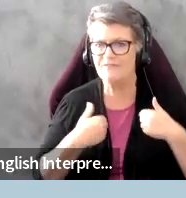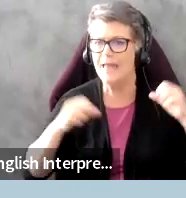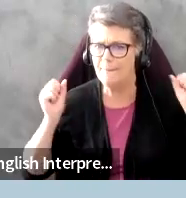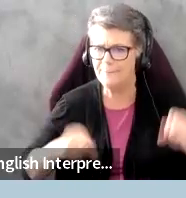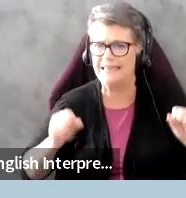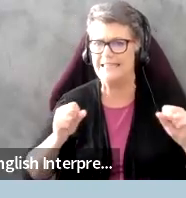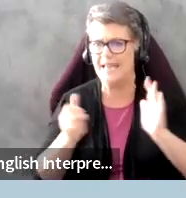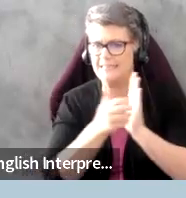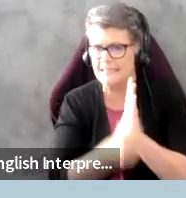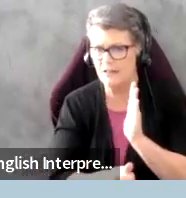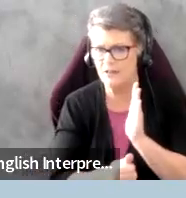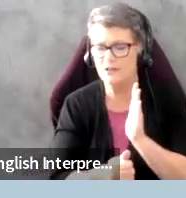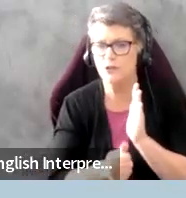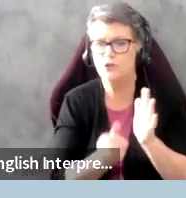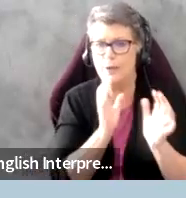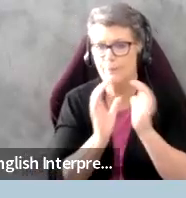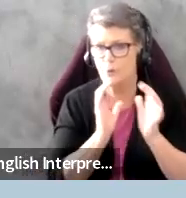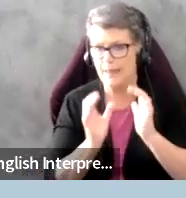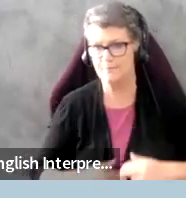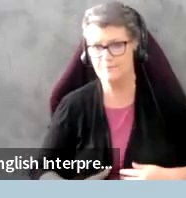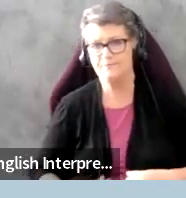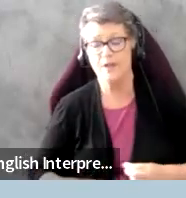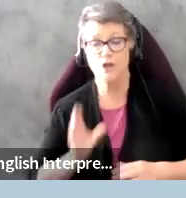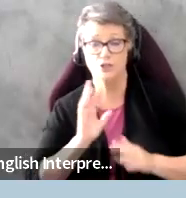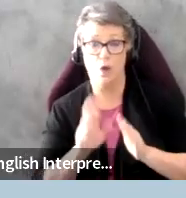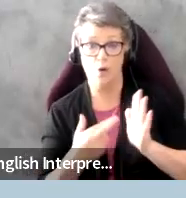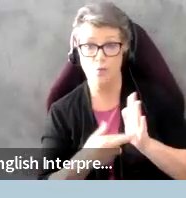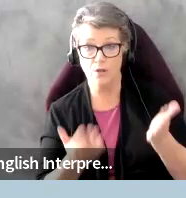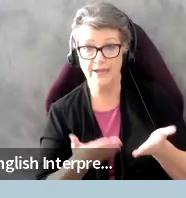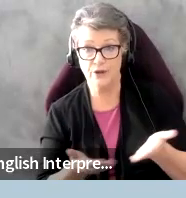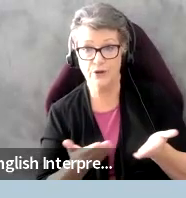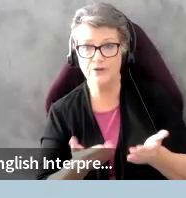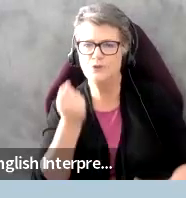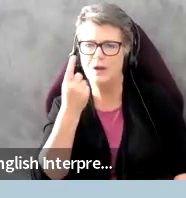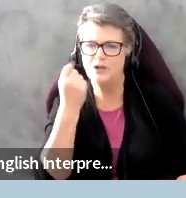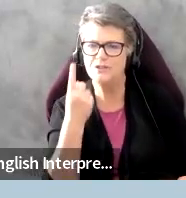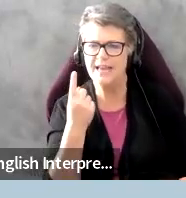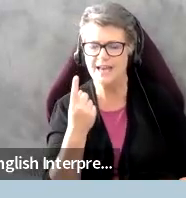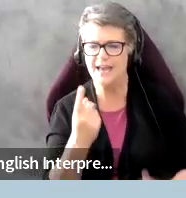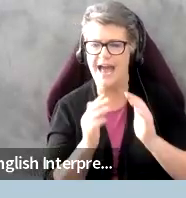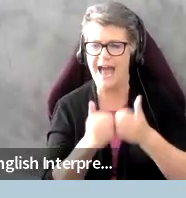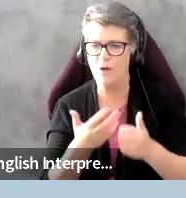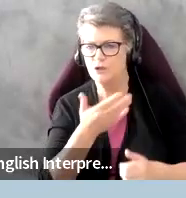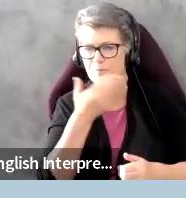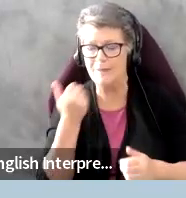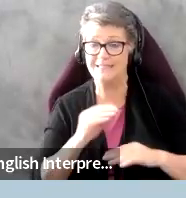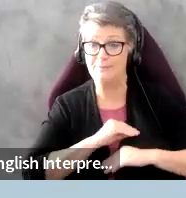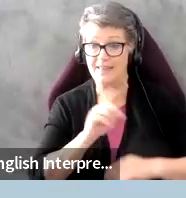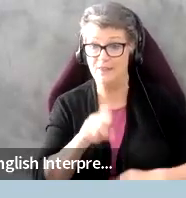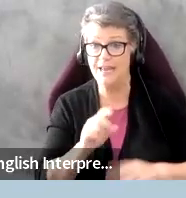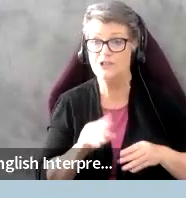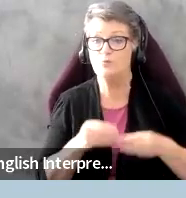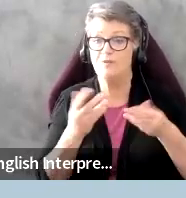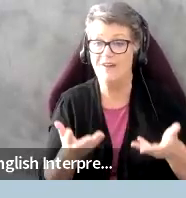and the skills to communicate. And so our role here is to understand how to best meet their needs and provide them